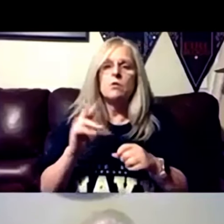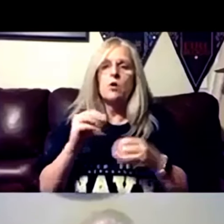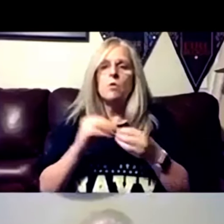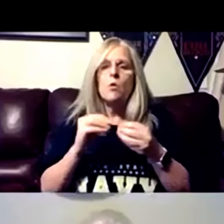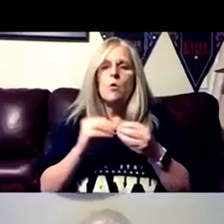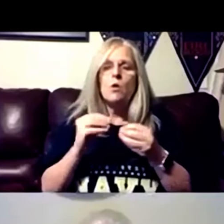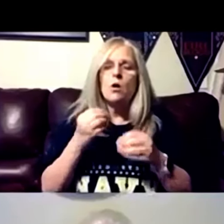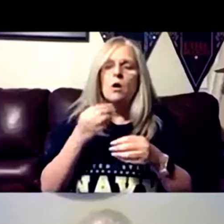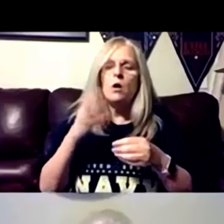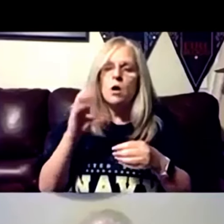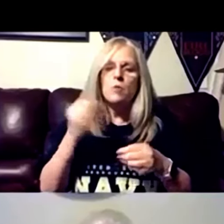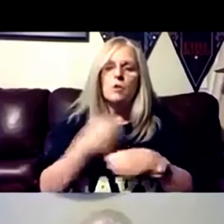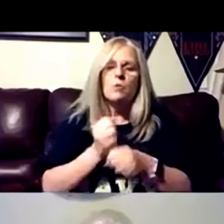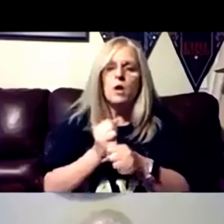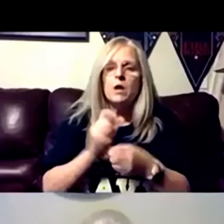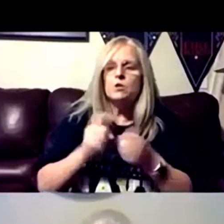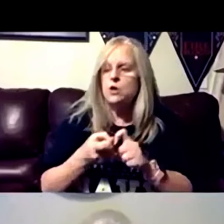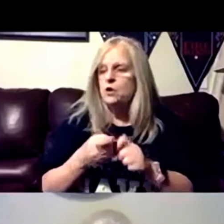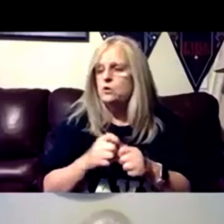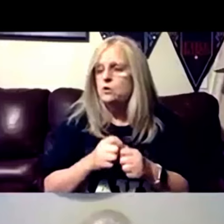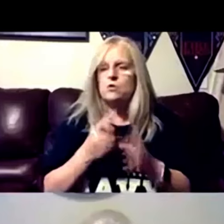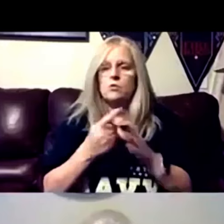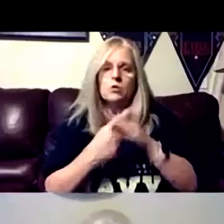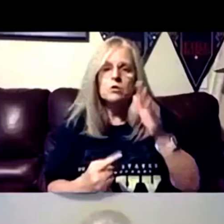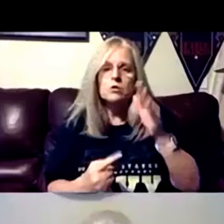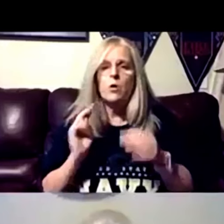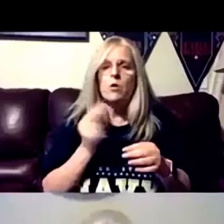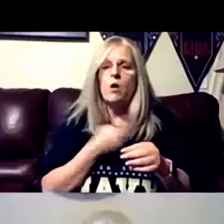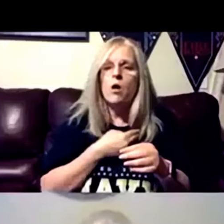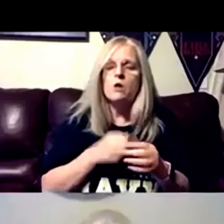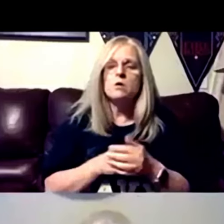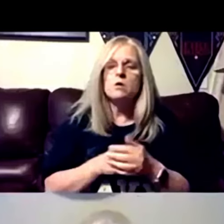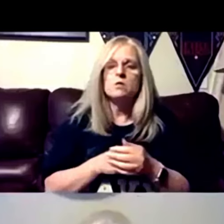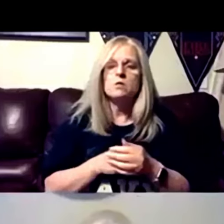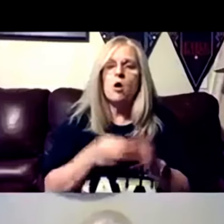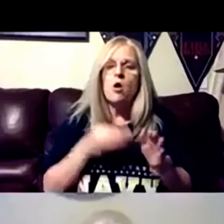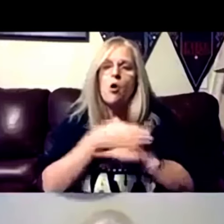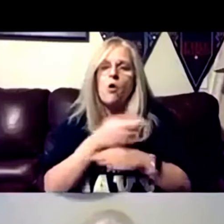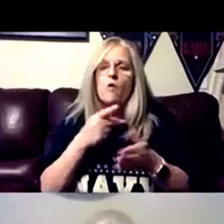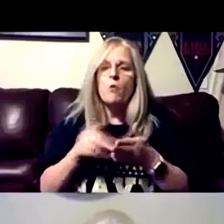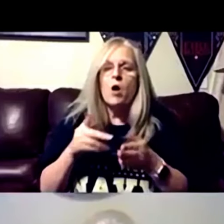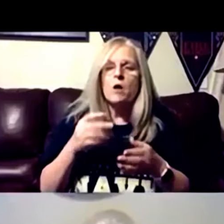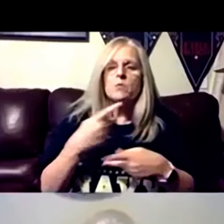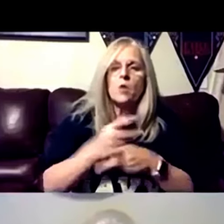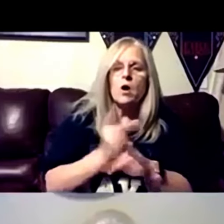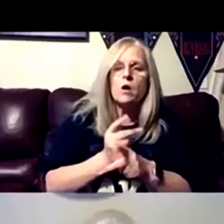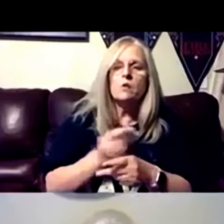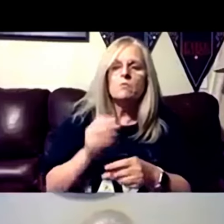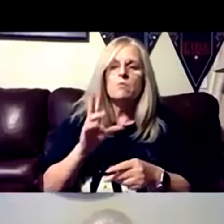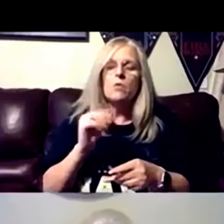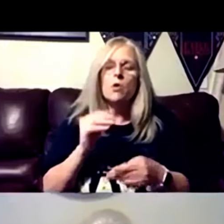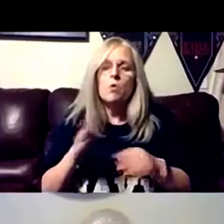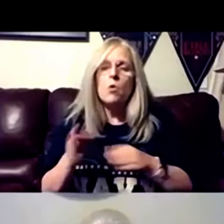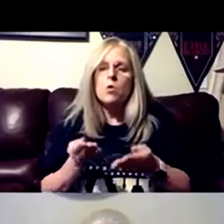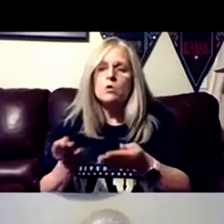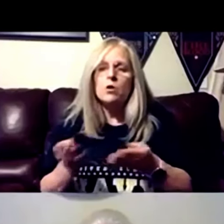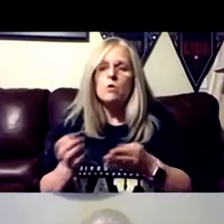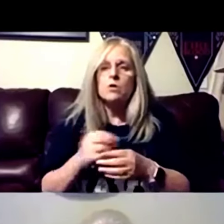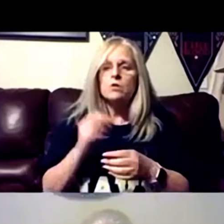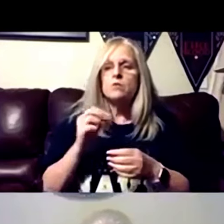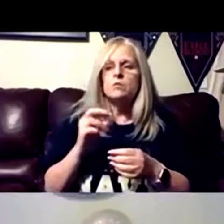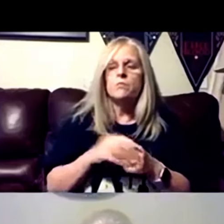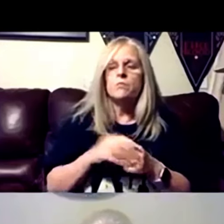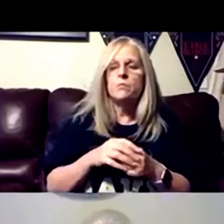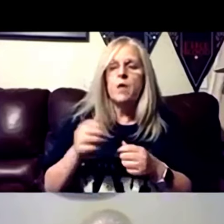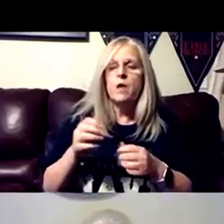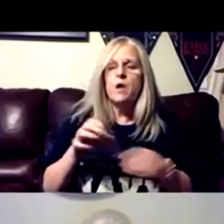on us, disappearing on us. No more overpriced product or services. No more recruiting problem. Active